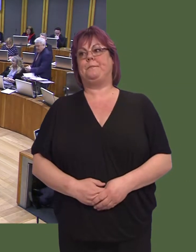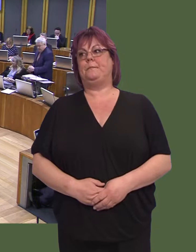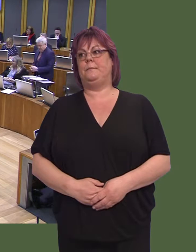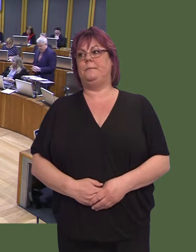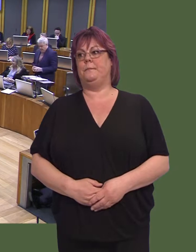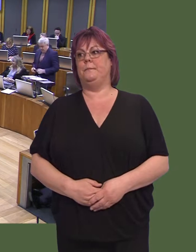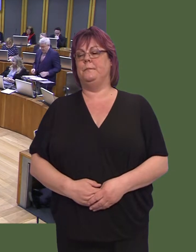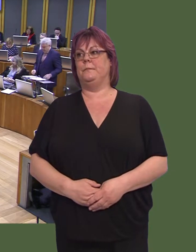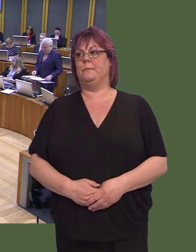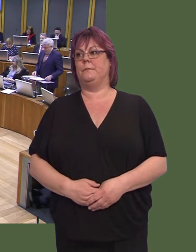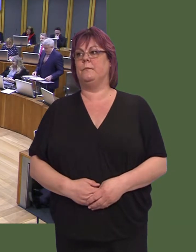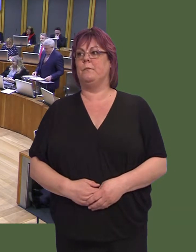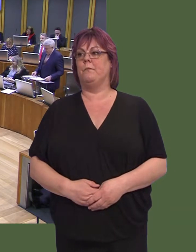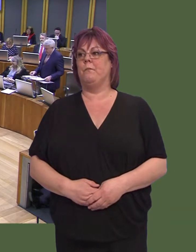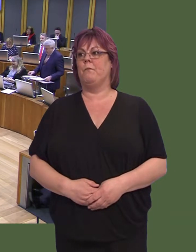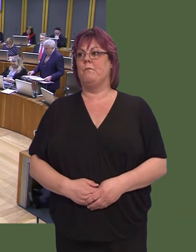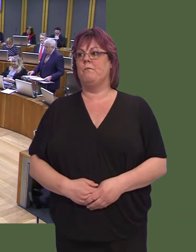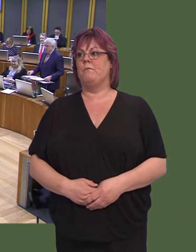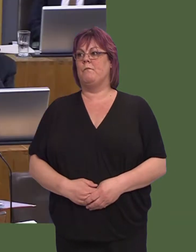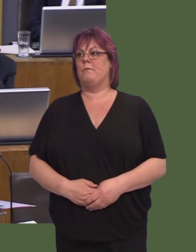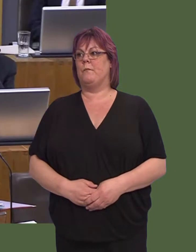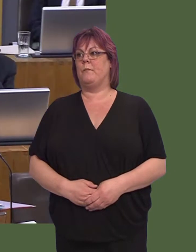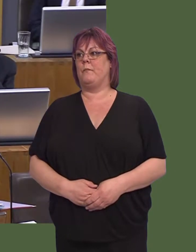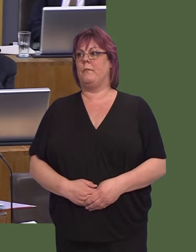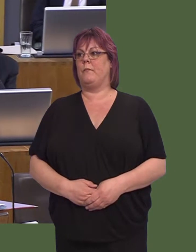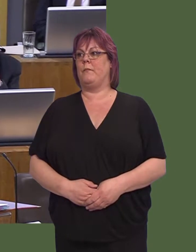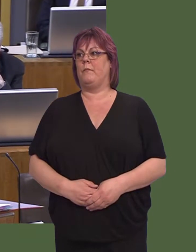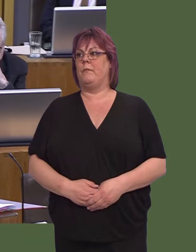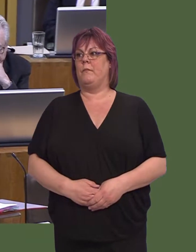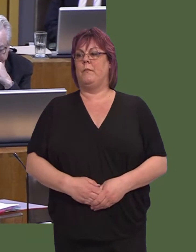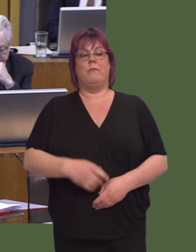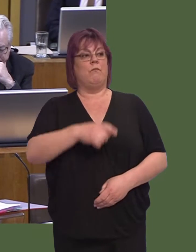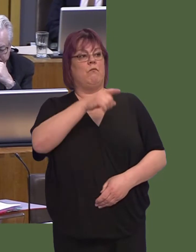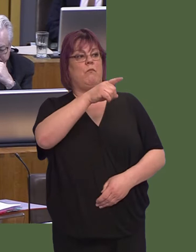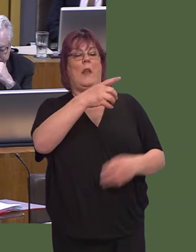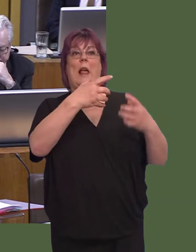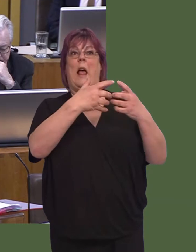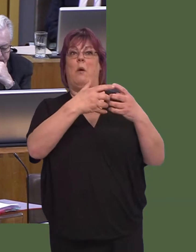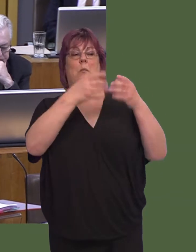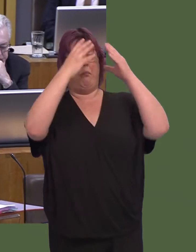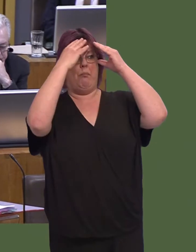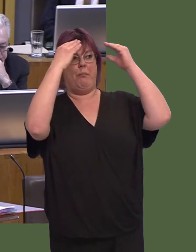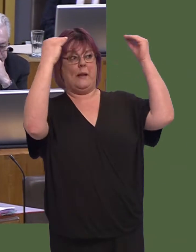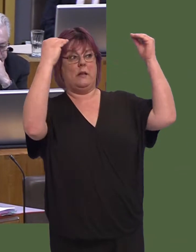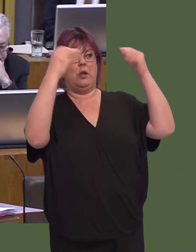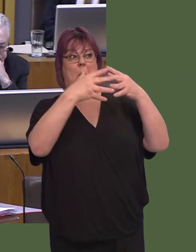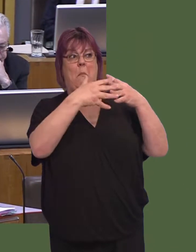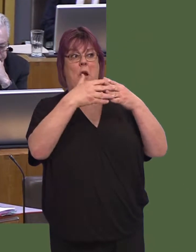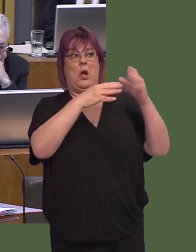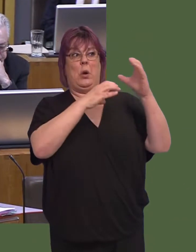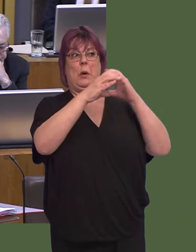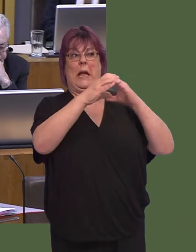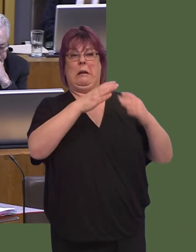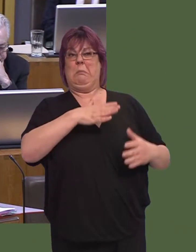Well, I have to say that I do not approve of the methods of the President of the US and the way he communicates. I think it